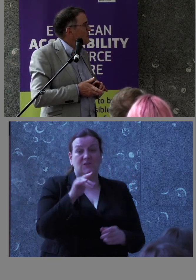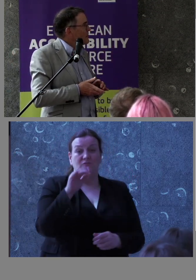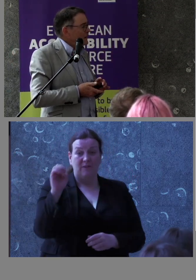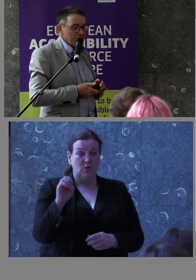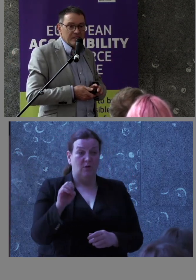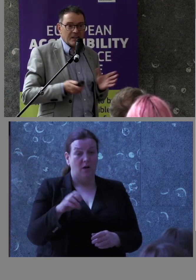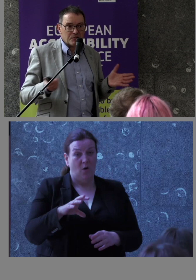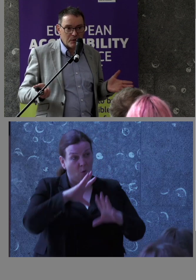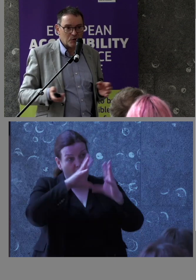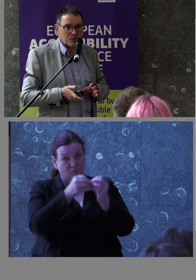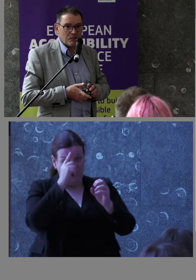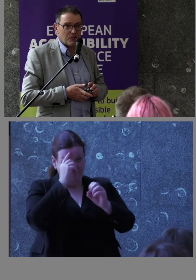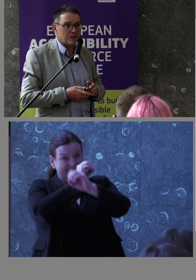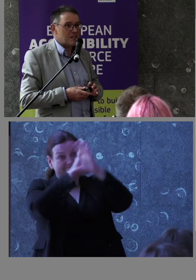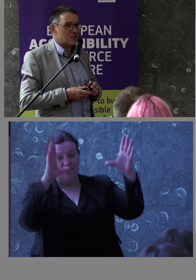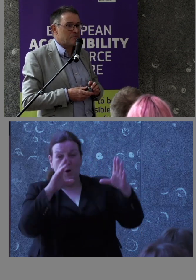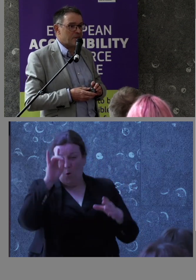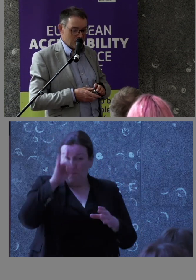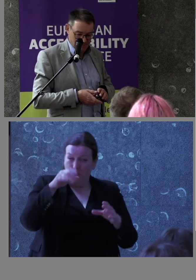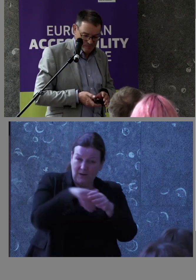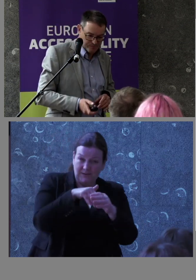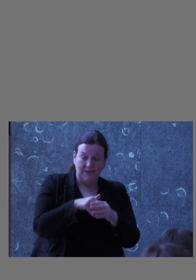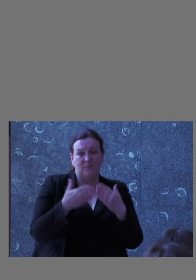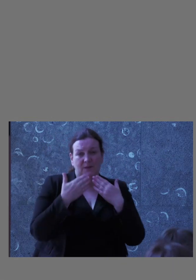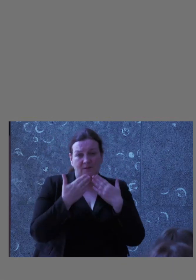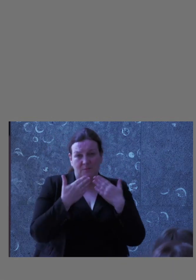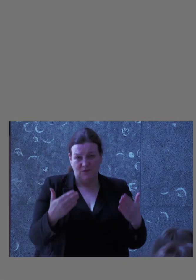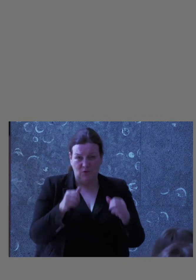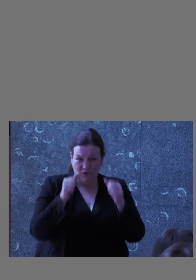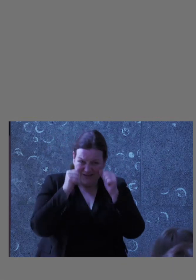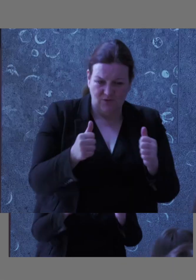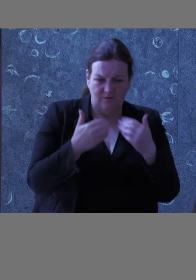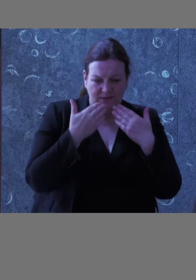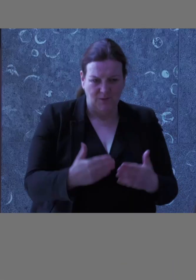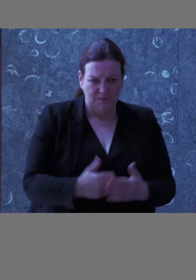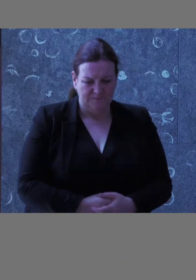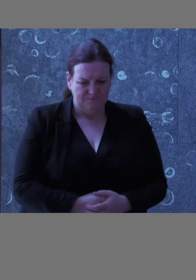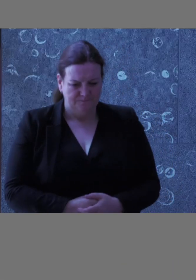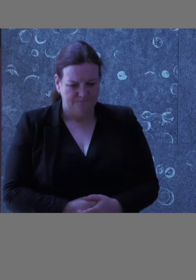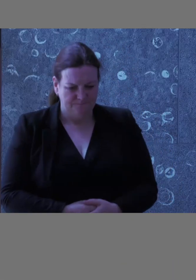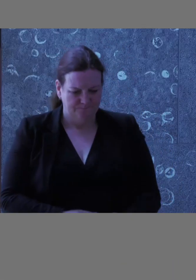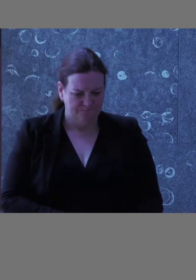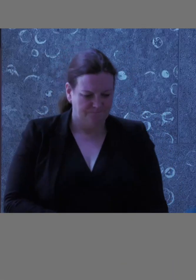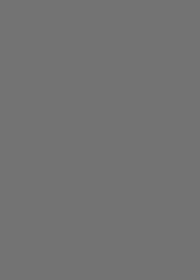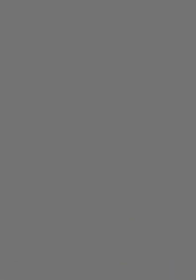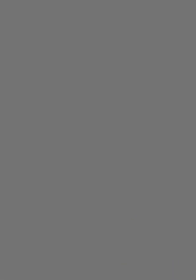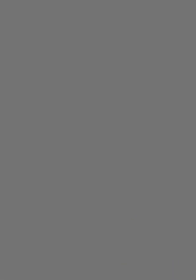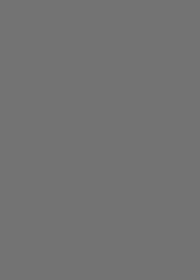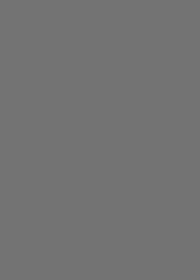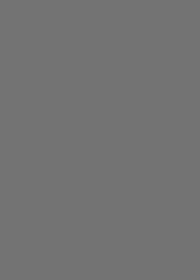change, but we just have to keep at this. But it has to become part of how we do things. And that's where we're kind of at the moment. We're